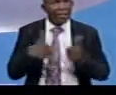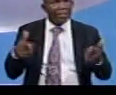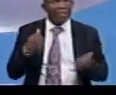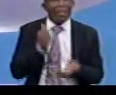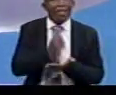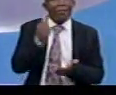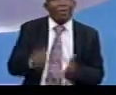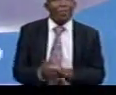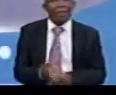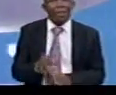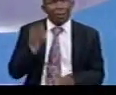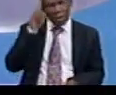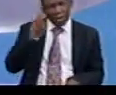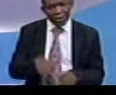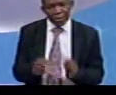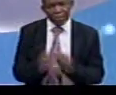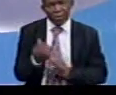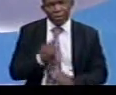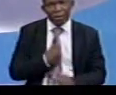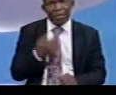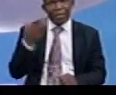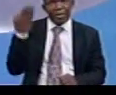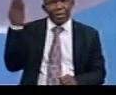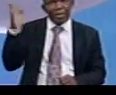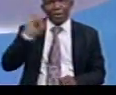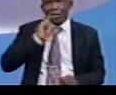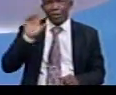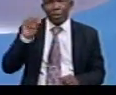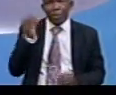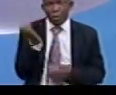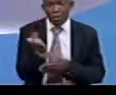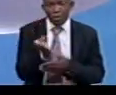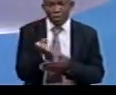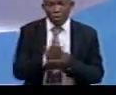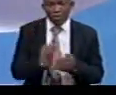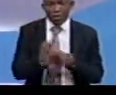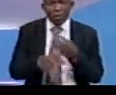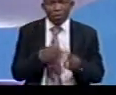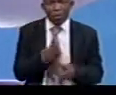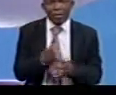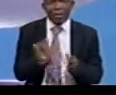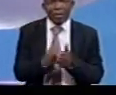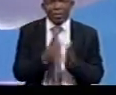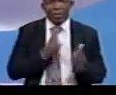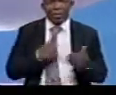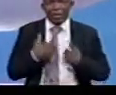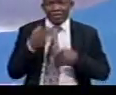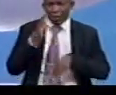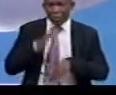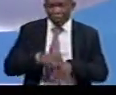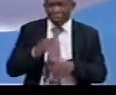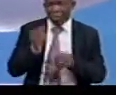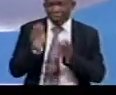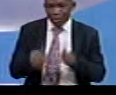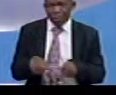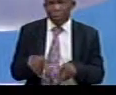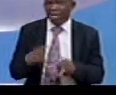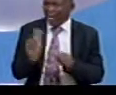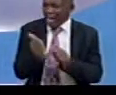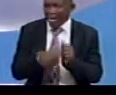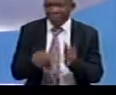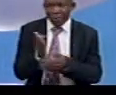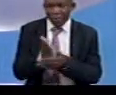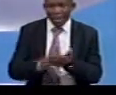that there's no part of the world that the Lord did not do something. Every part of the world, in every